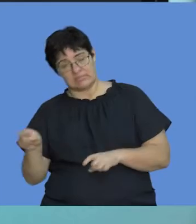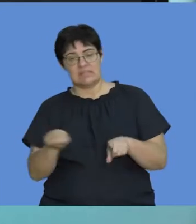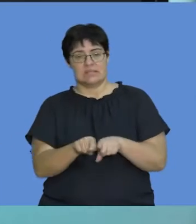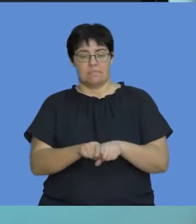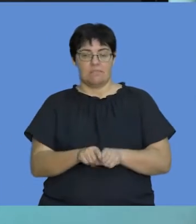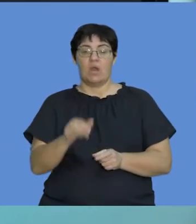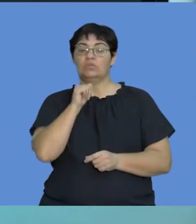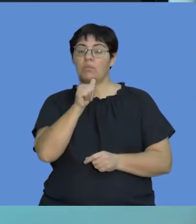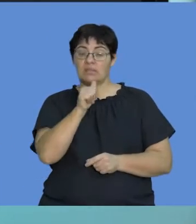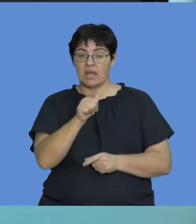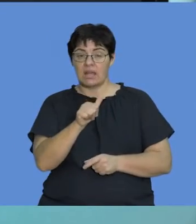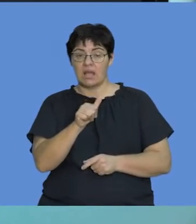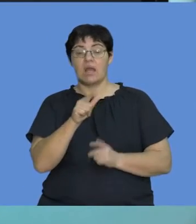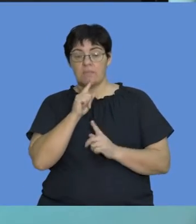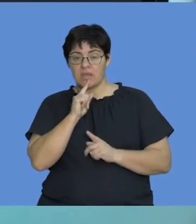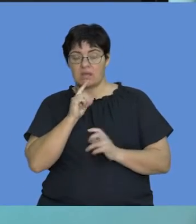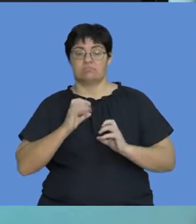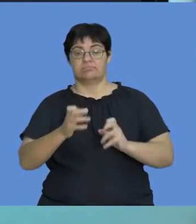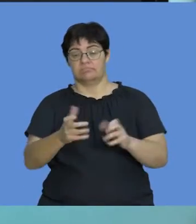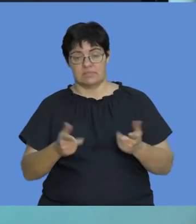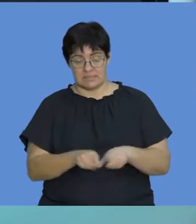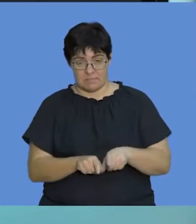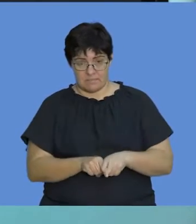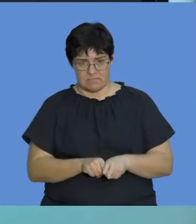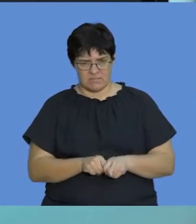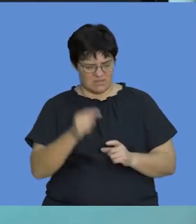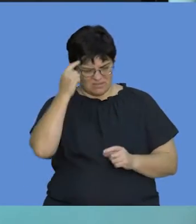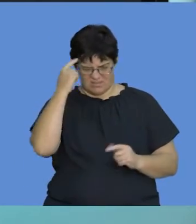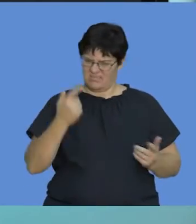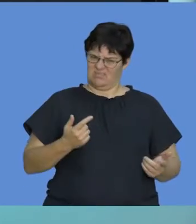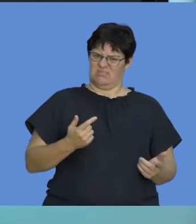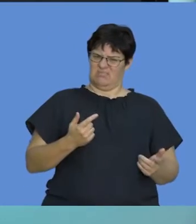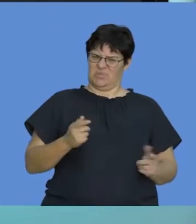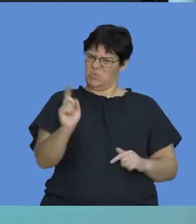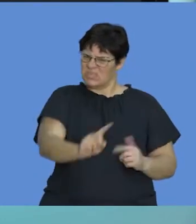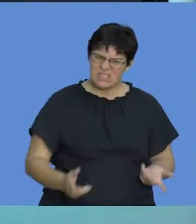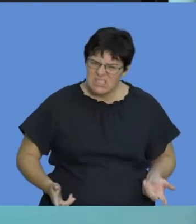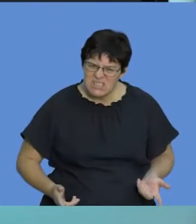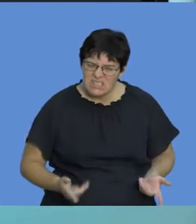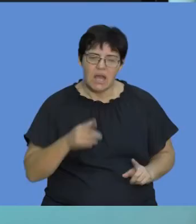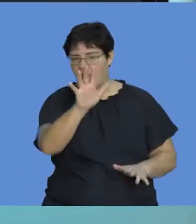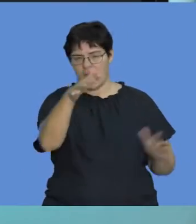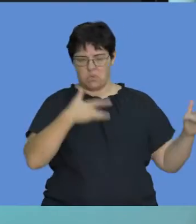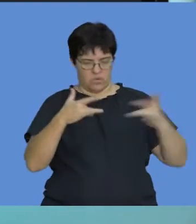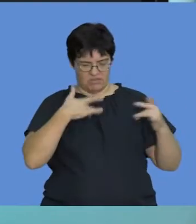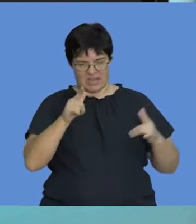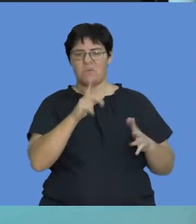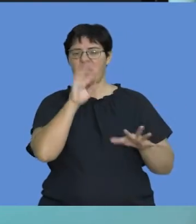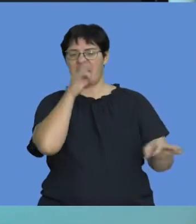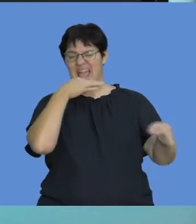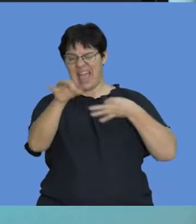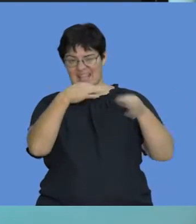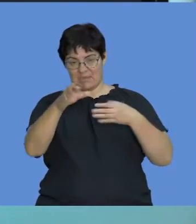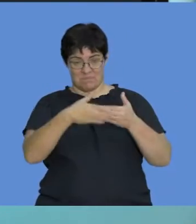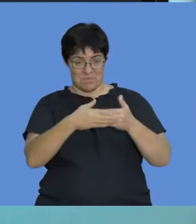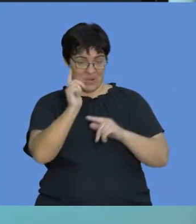regardless of the direction that the object's moving in. And this all sounds quite weird at the moment. Don't worry, we're going to